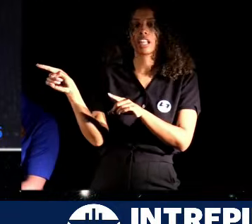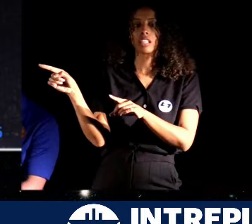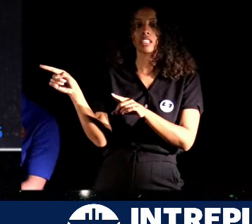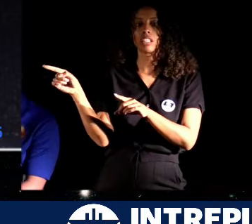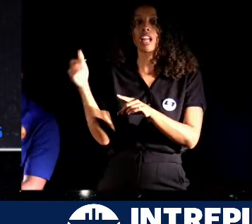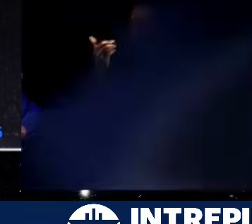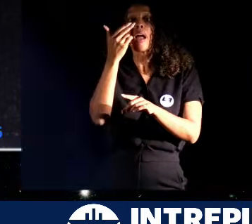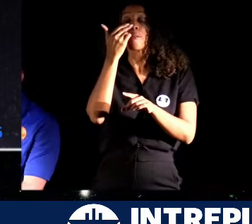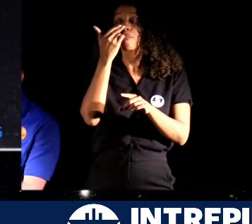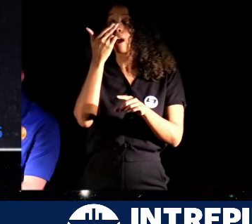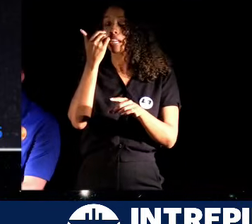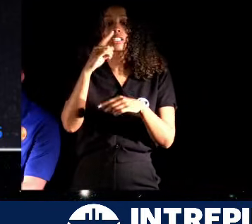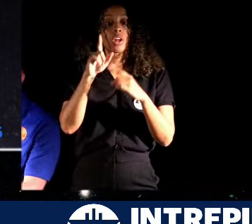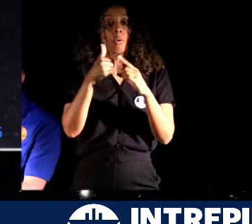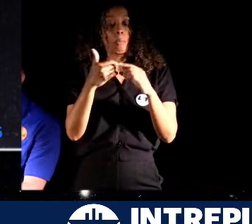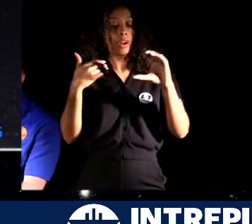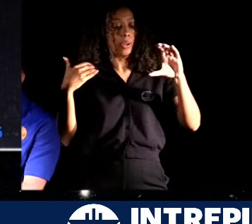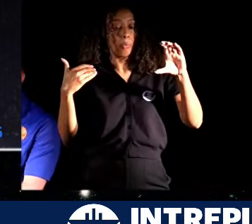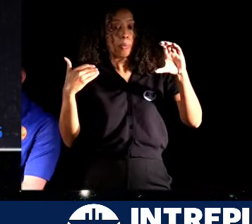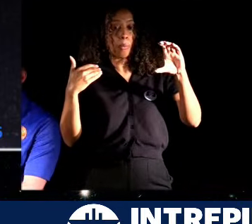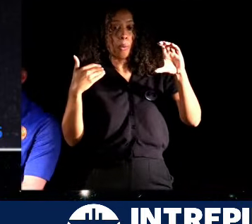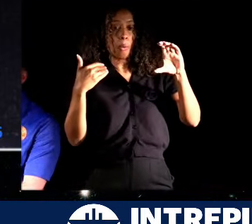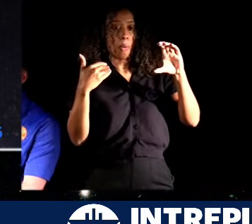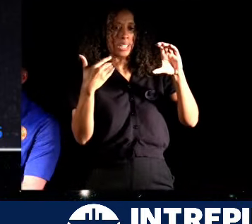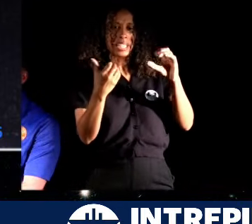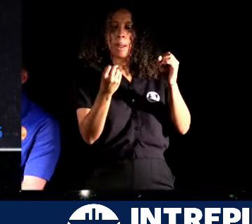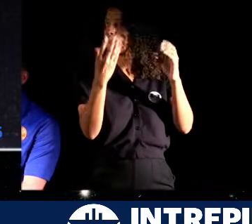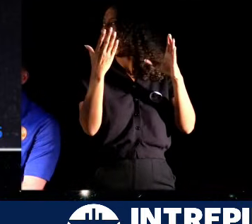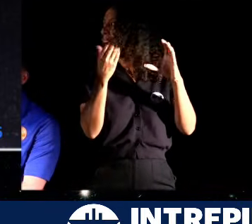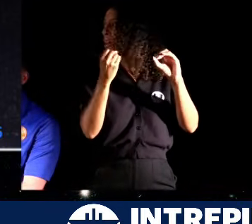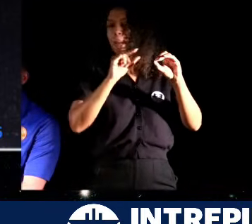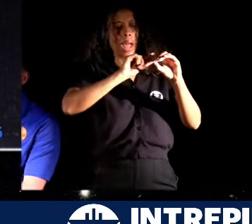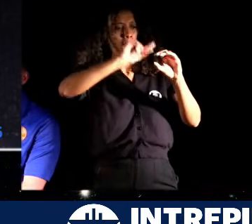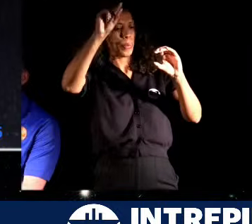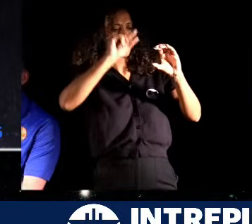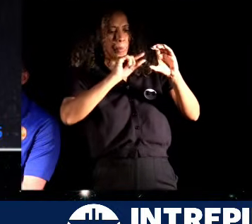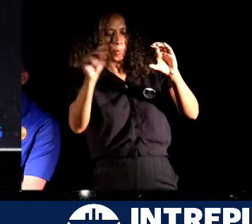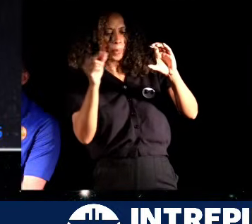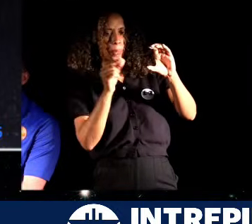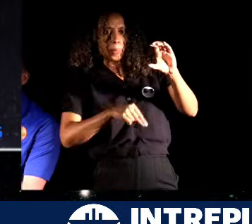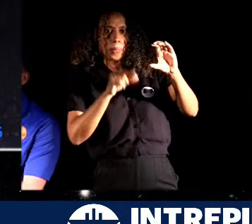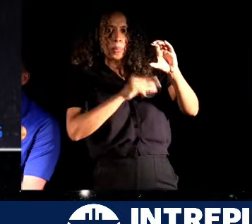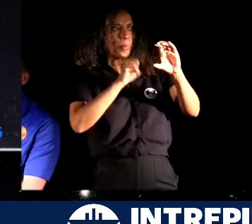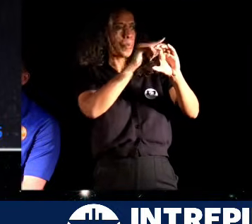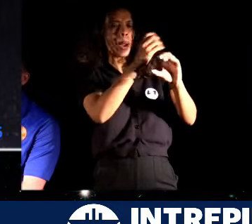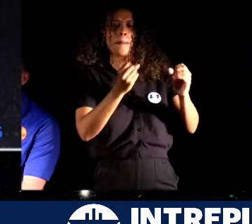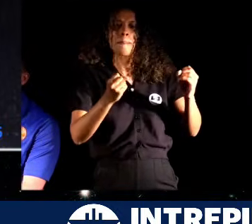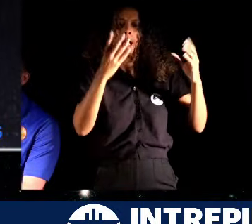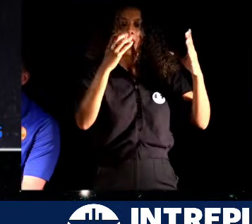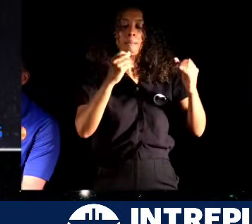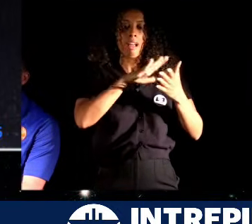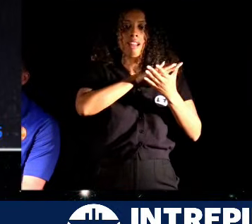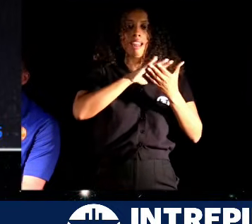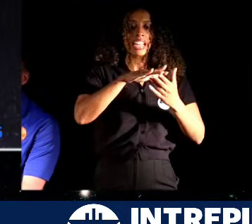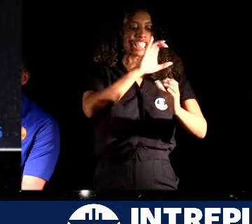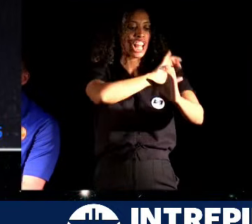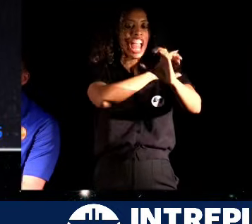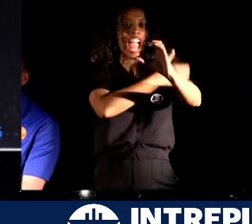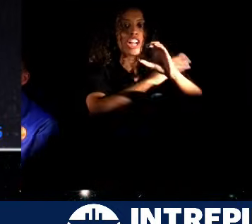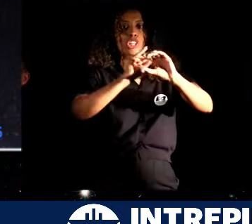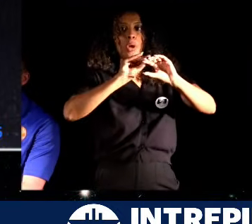thing about them, close to the sun, you have a gazillion of them. The other nice thing about them, they carry so much energy with